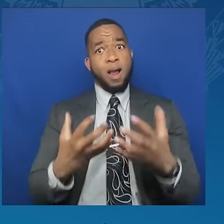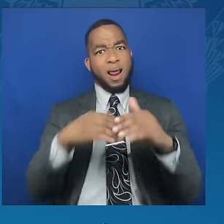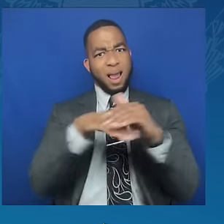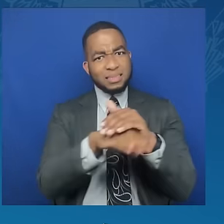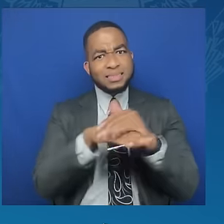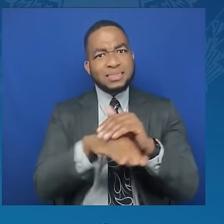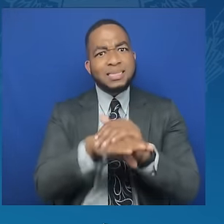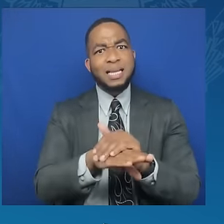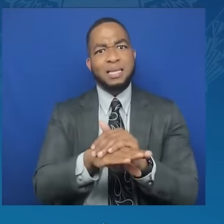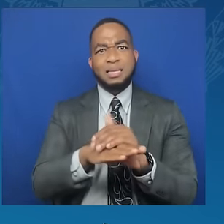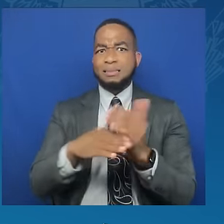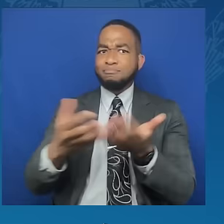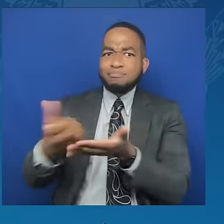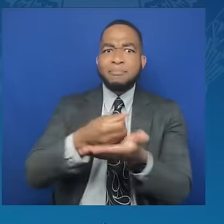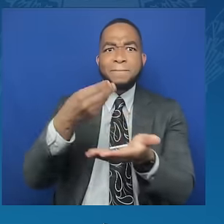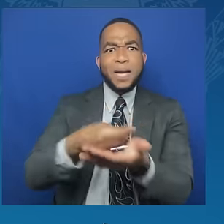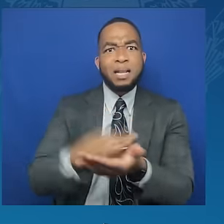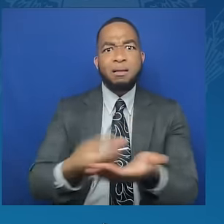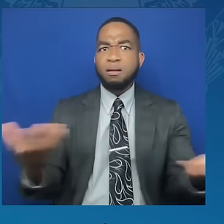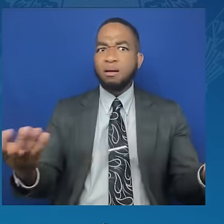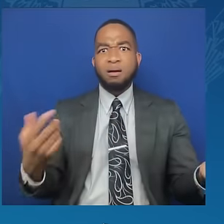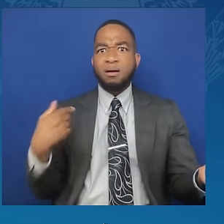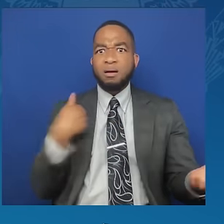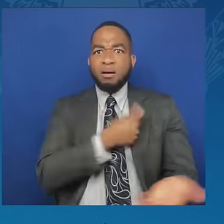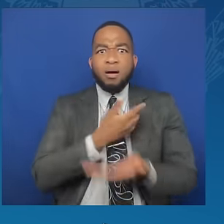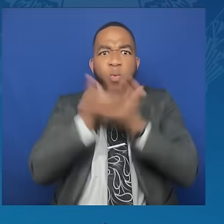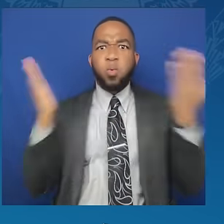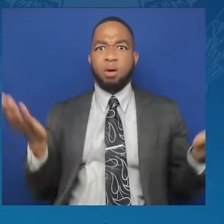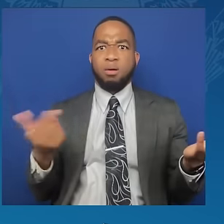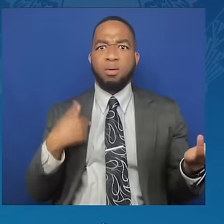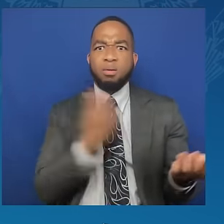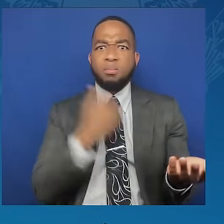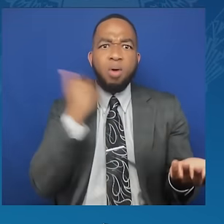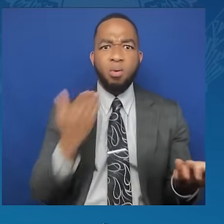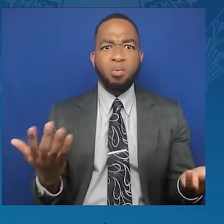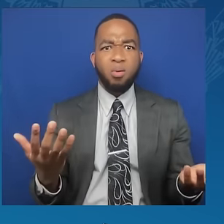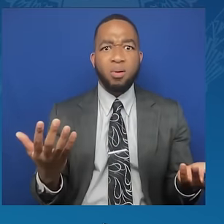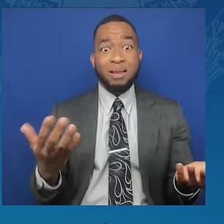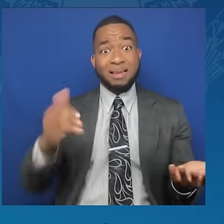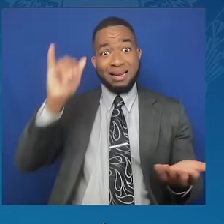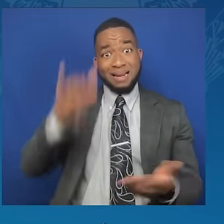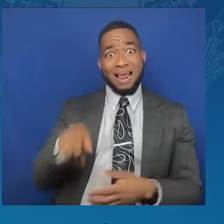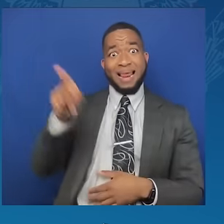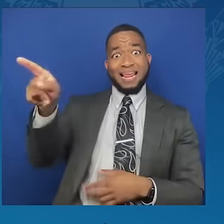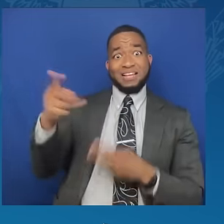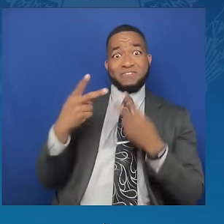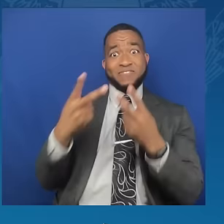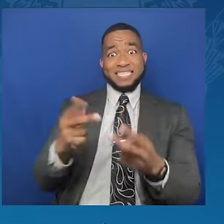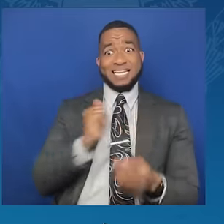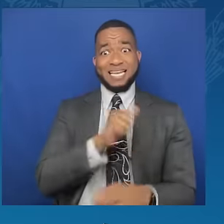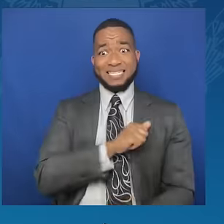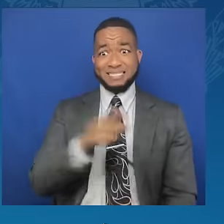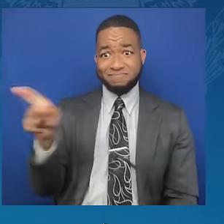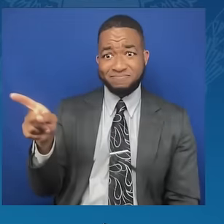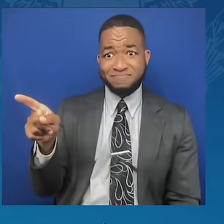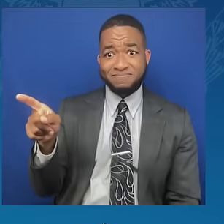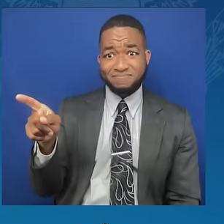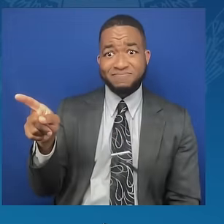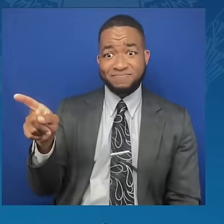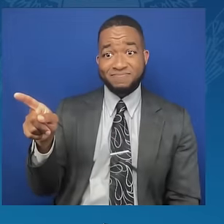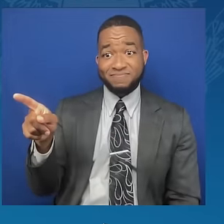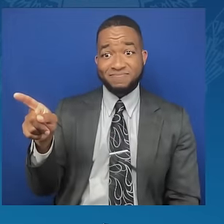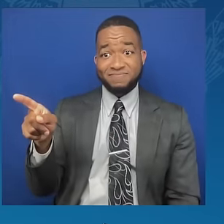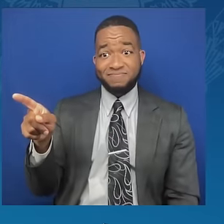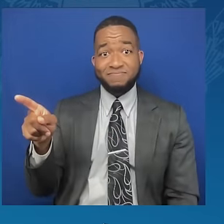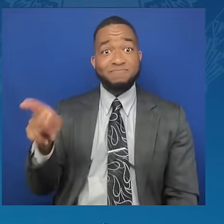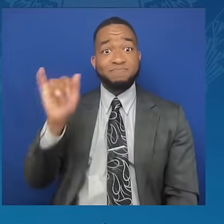Atlanta the other day, and right on Auburn Avenue, where we had two or three people, and I know they